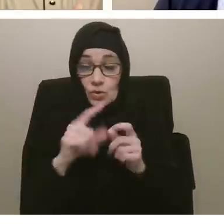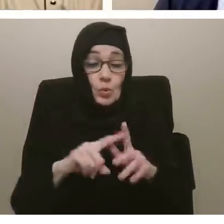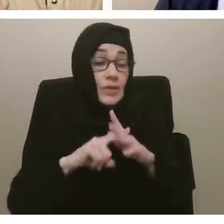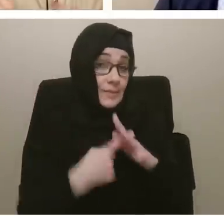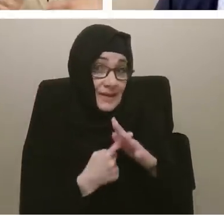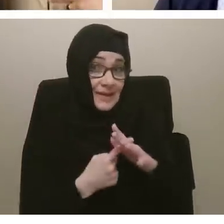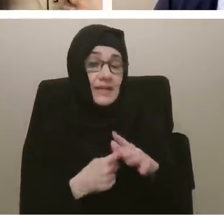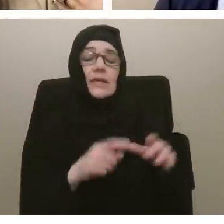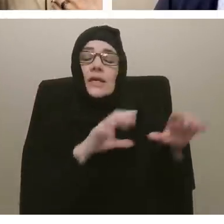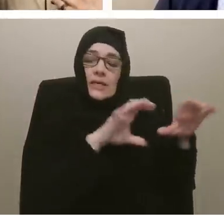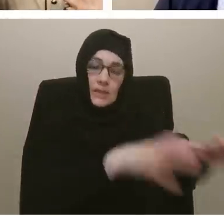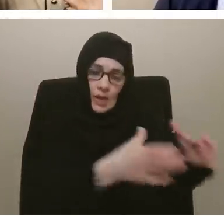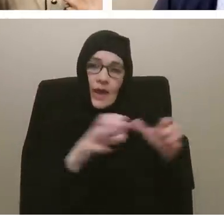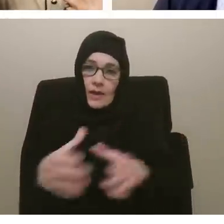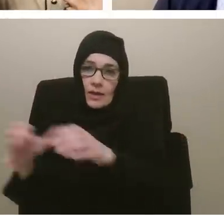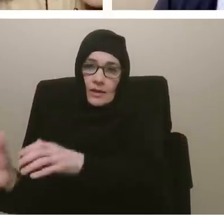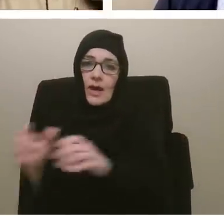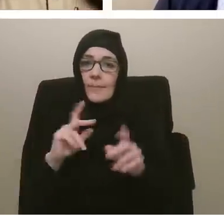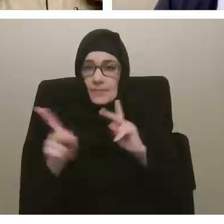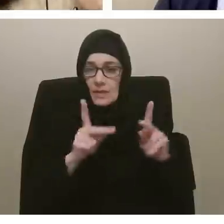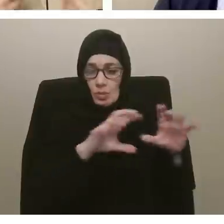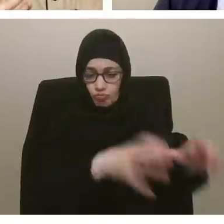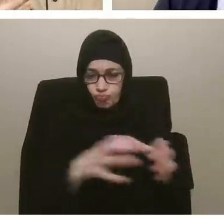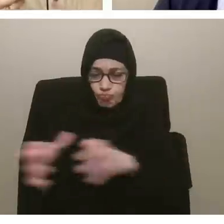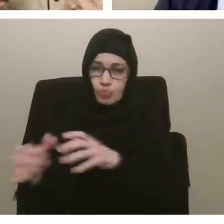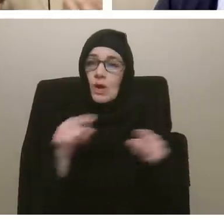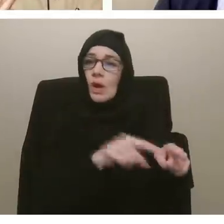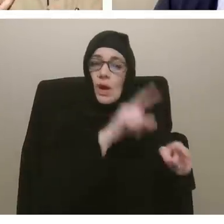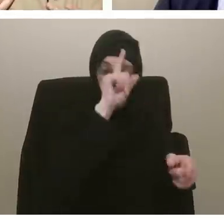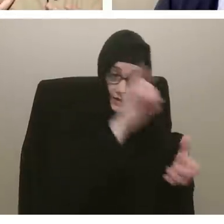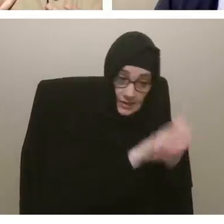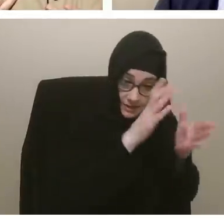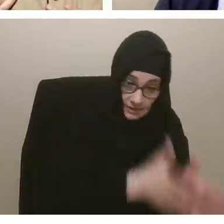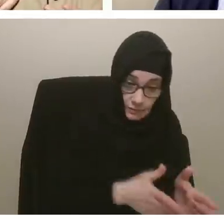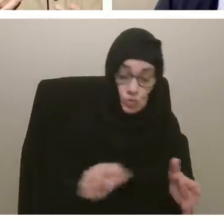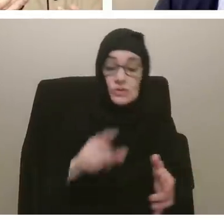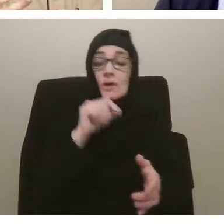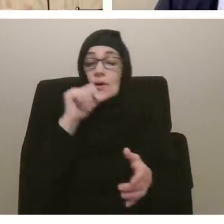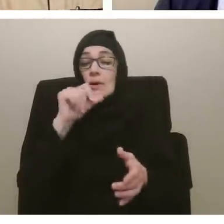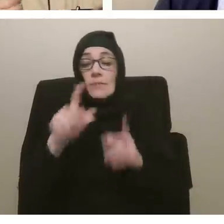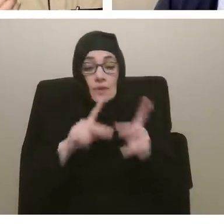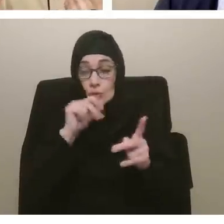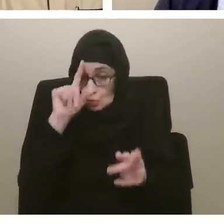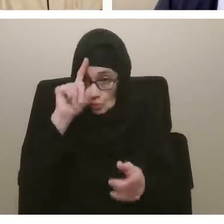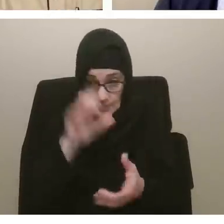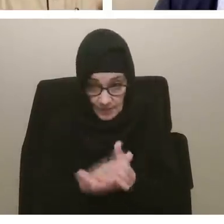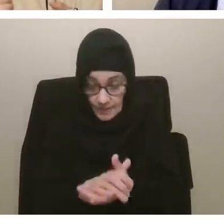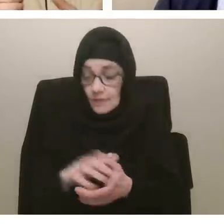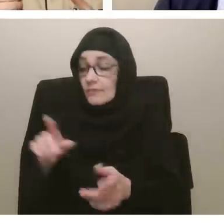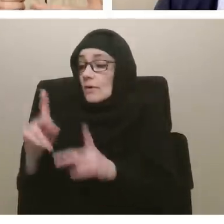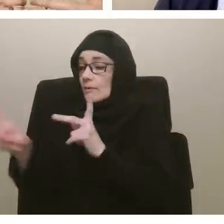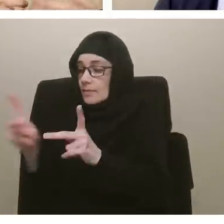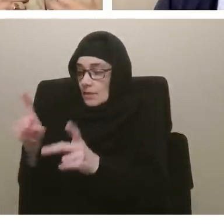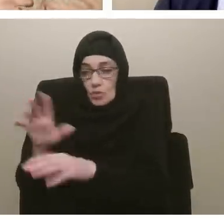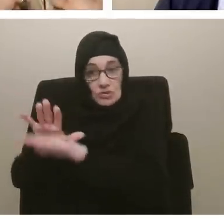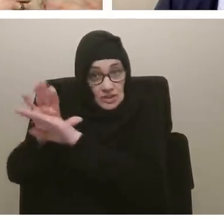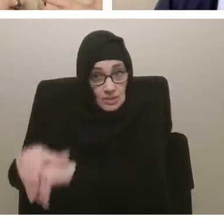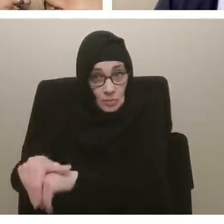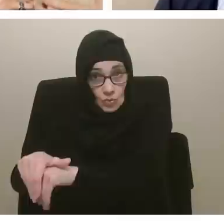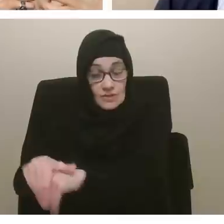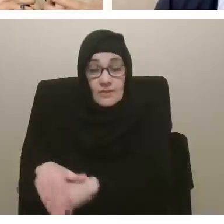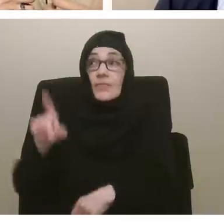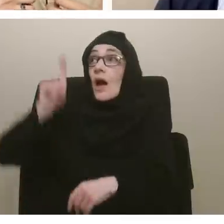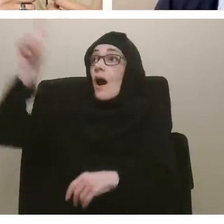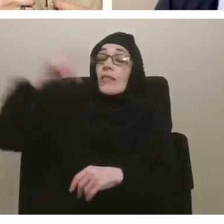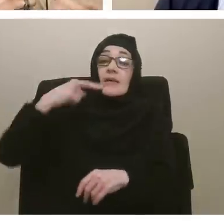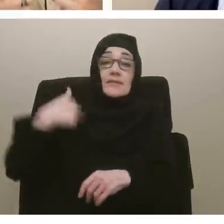categorizes the believers, categorizes the disbelievers, categorizes the hypocrites. And what does Allah tell us that the